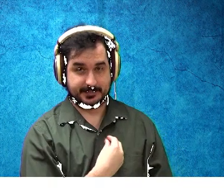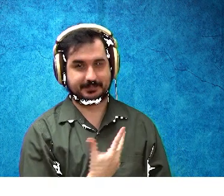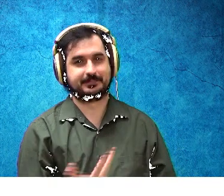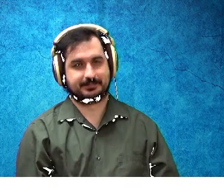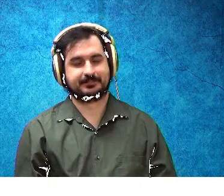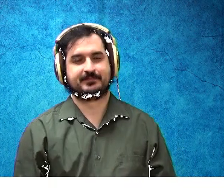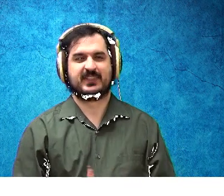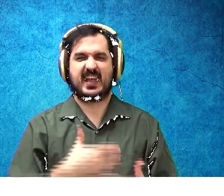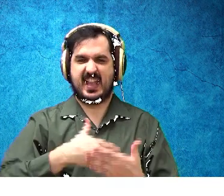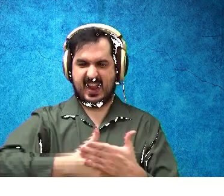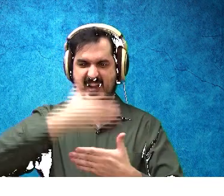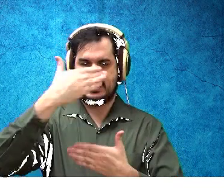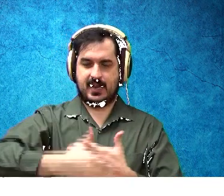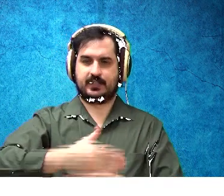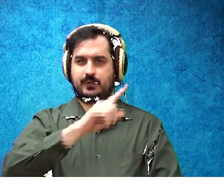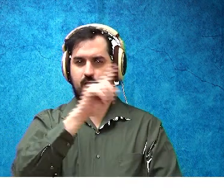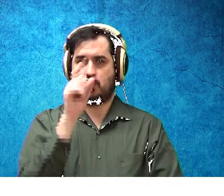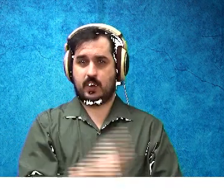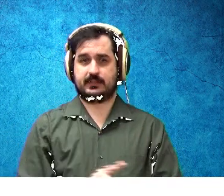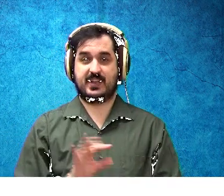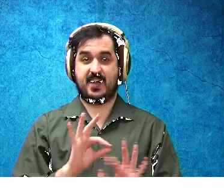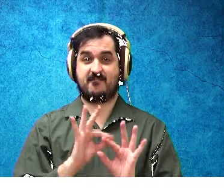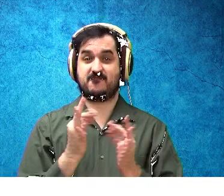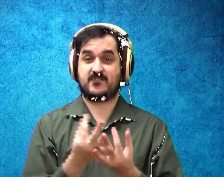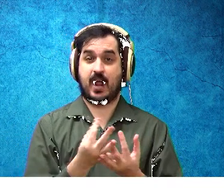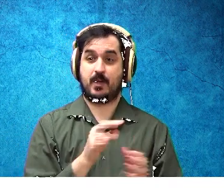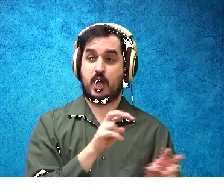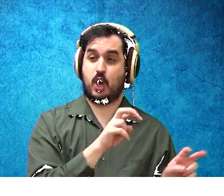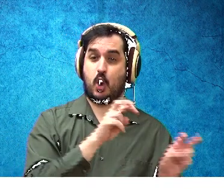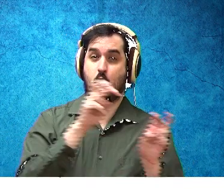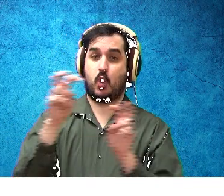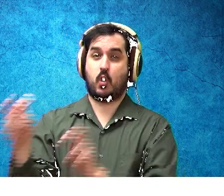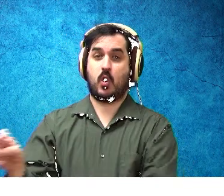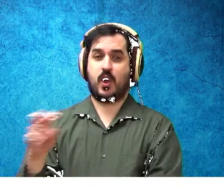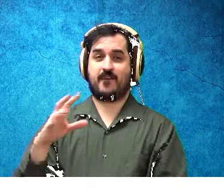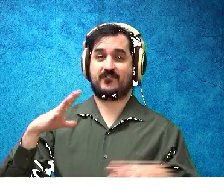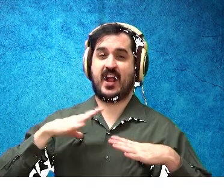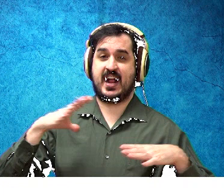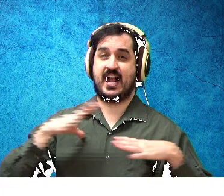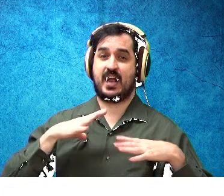Is the family going on a vacation or returning?